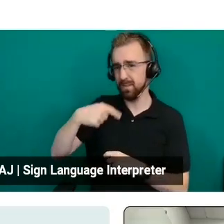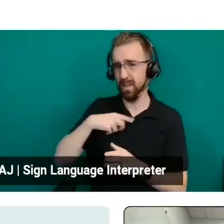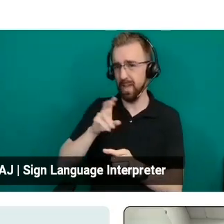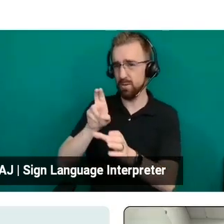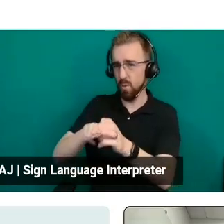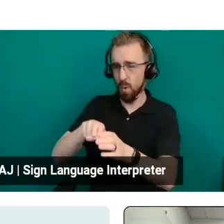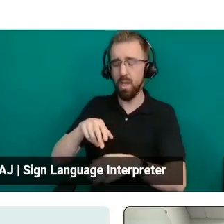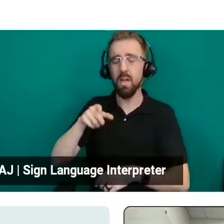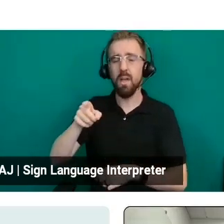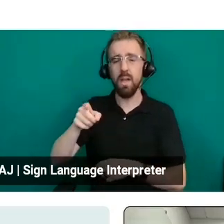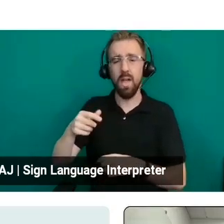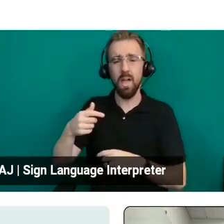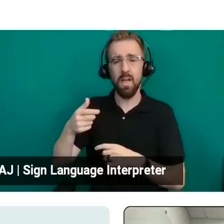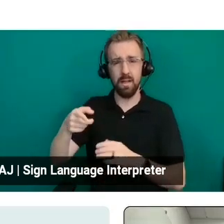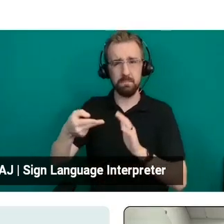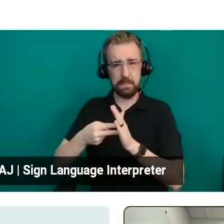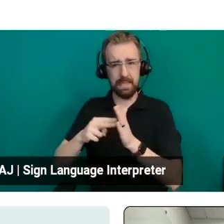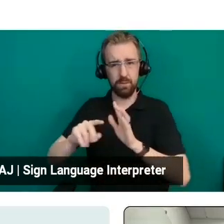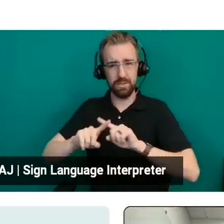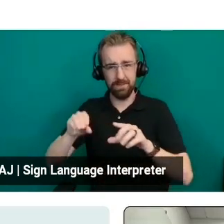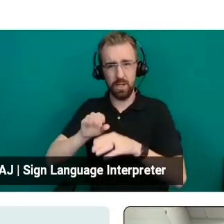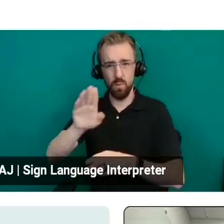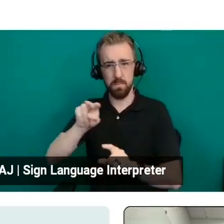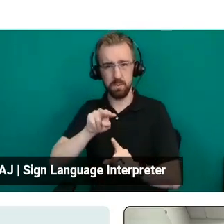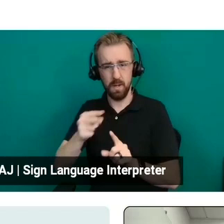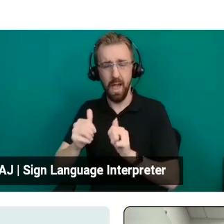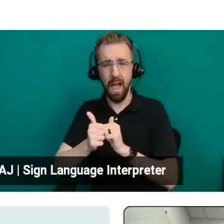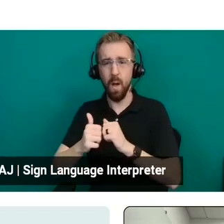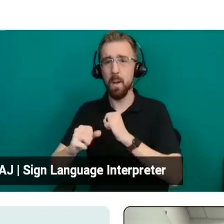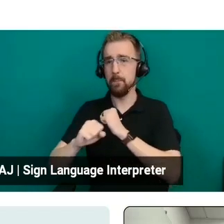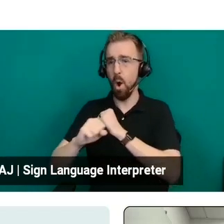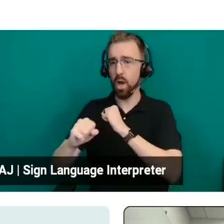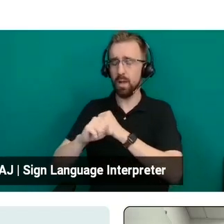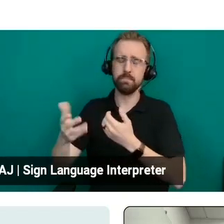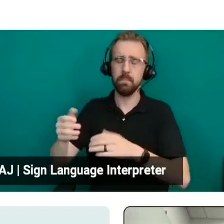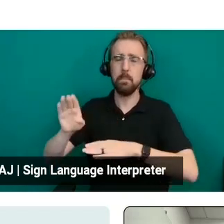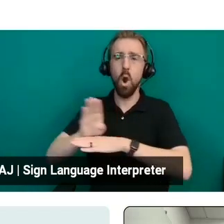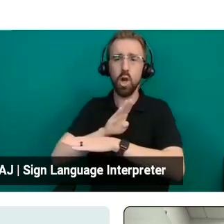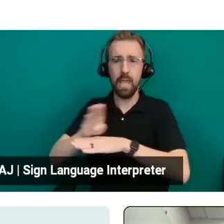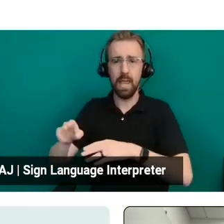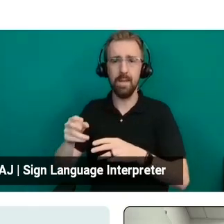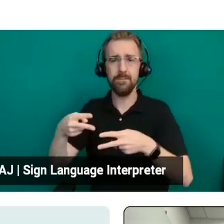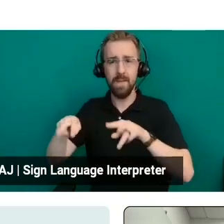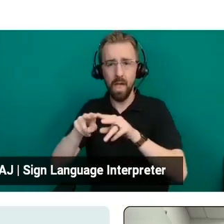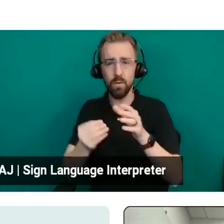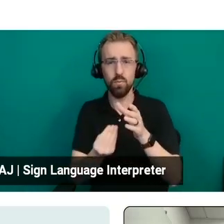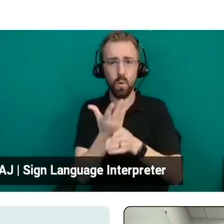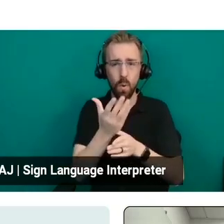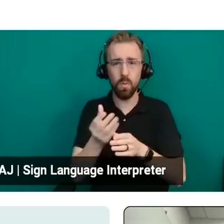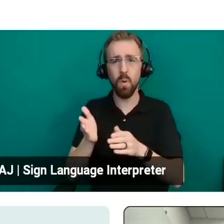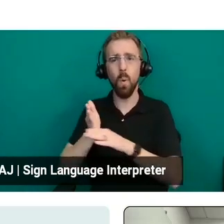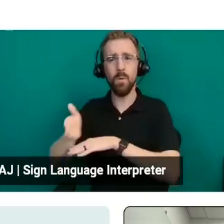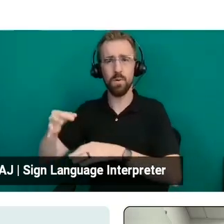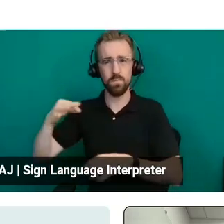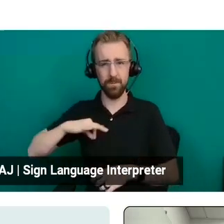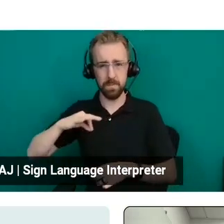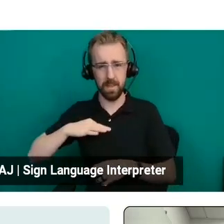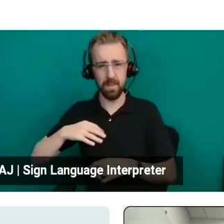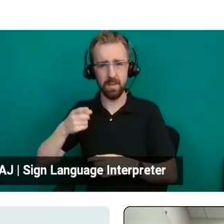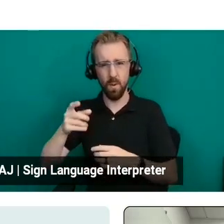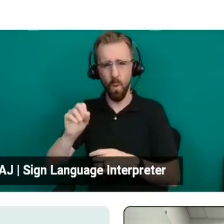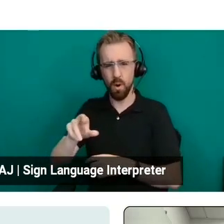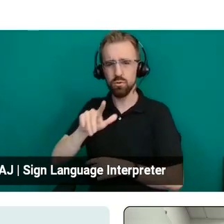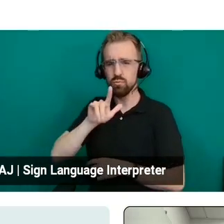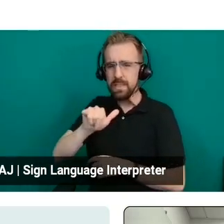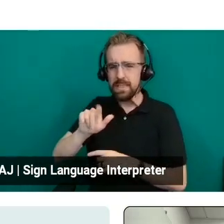Has there been a meaningful difference in your view about how the market is valuing growth versus profitability or unit economics? Or is it